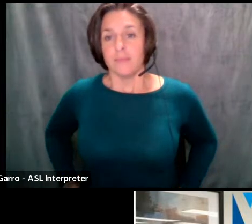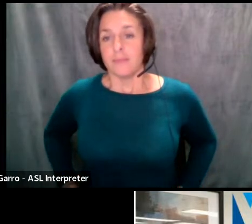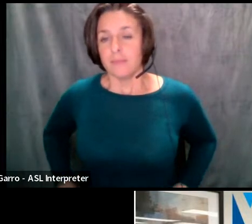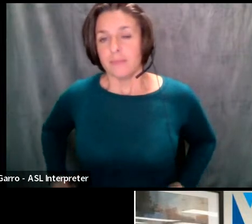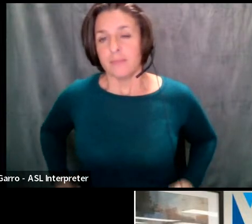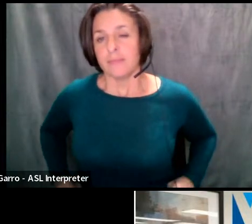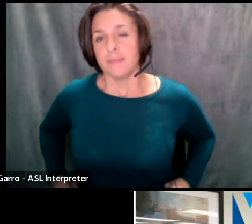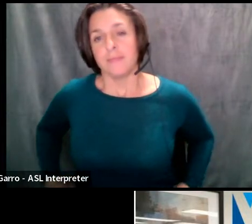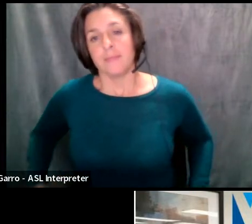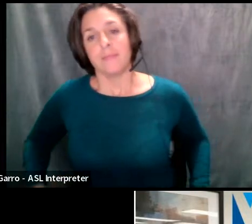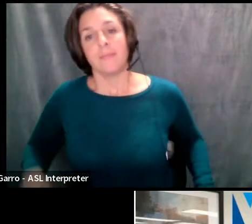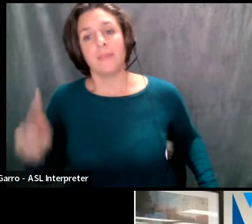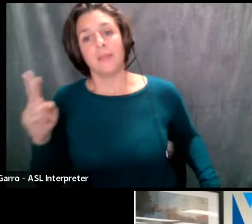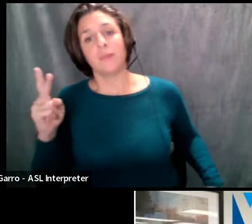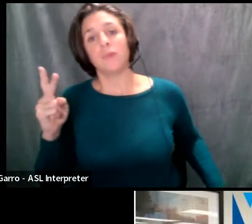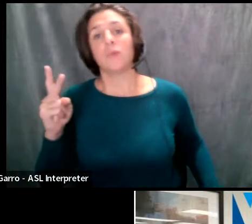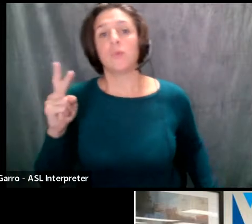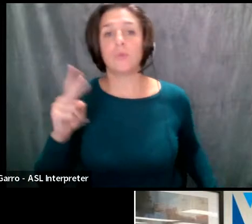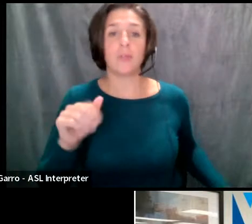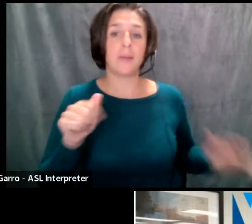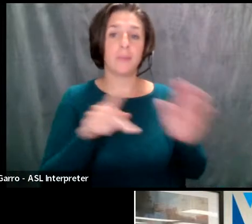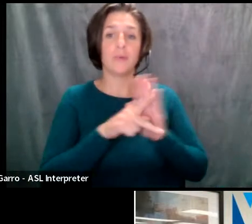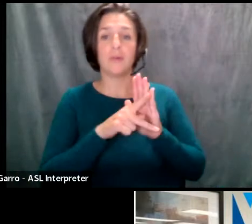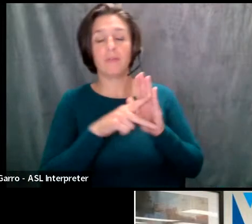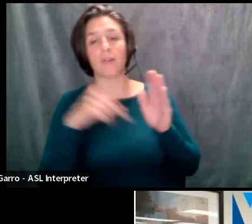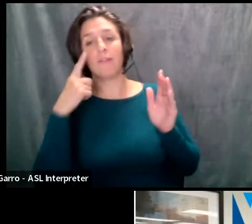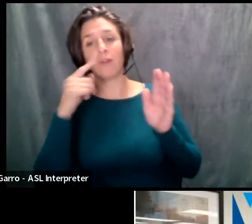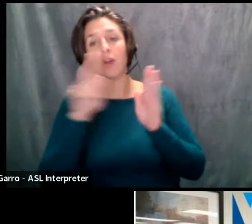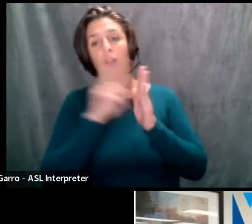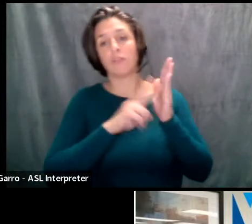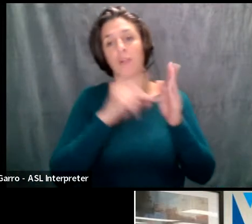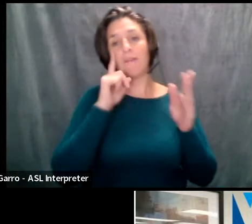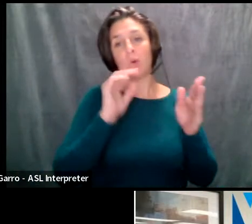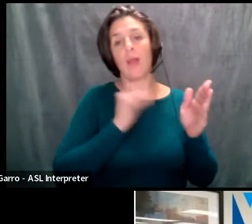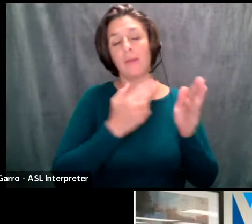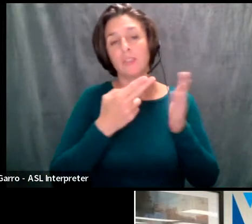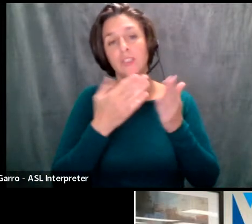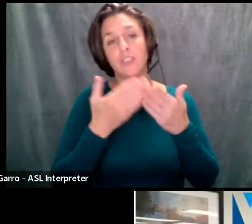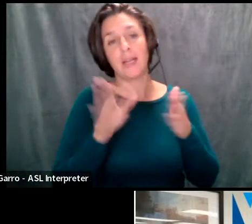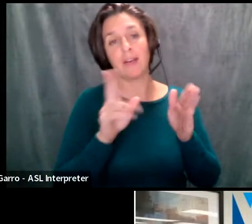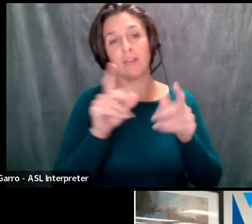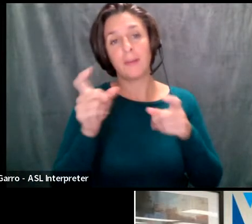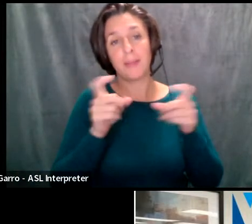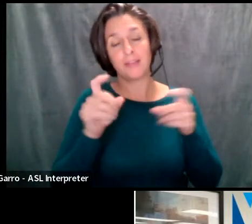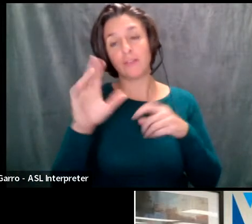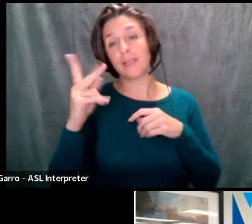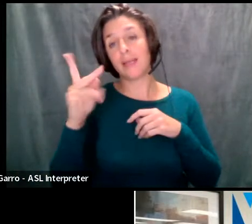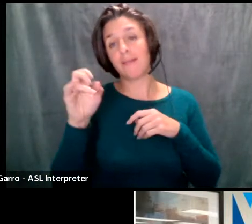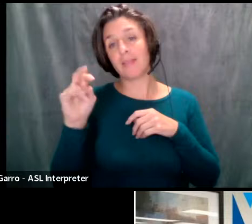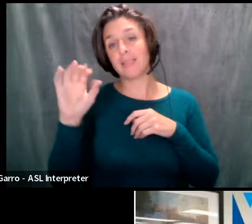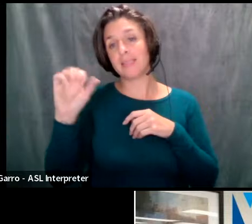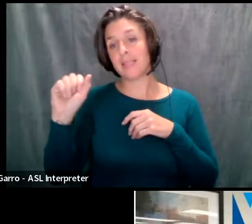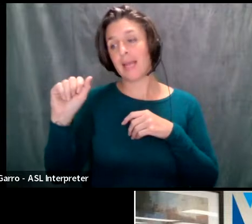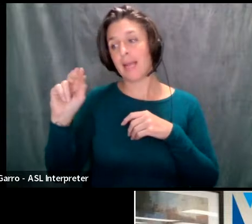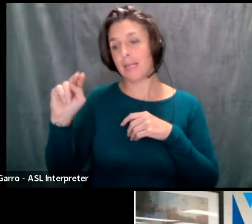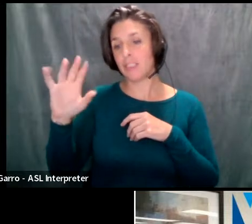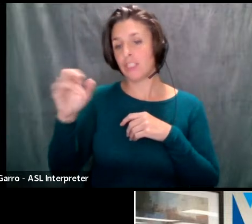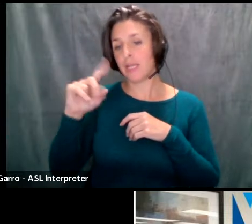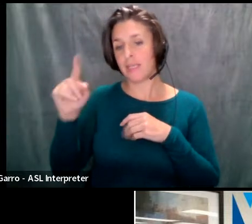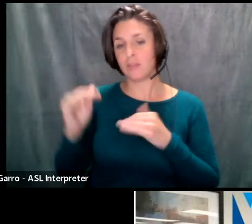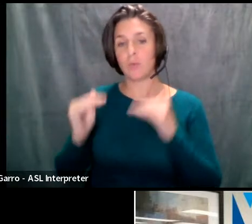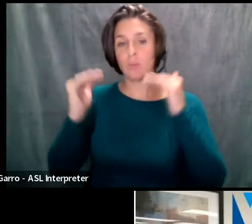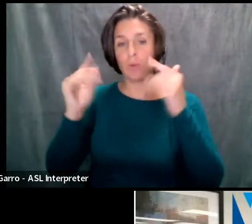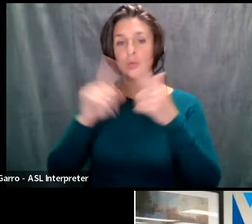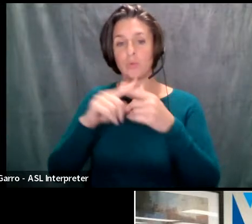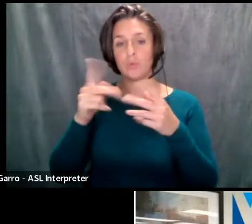the approval of a contract for our general manager. Kevin Sanchez was promoted to the position